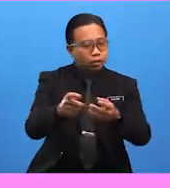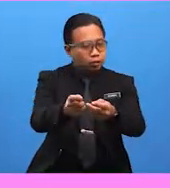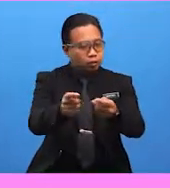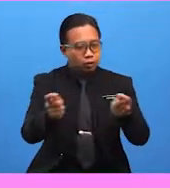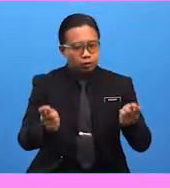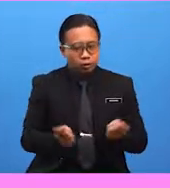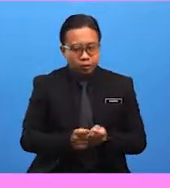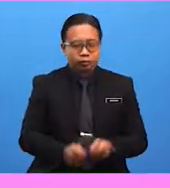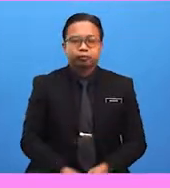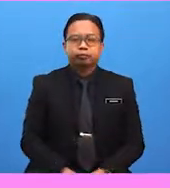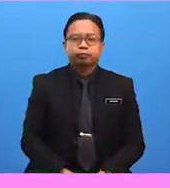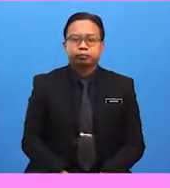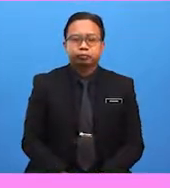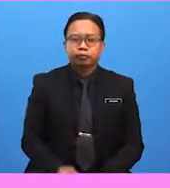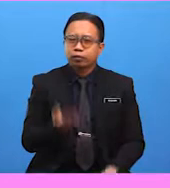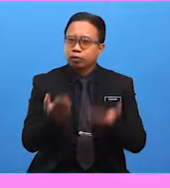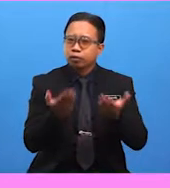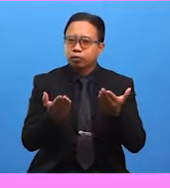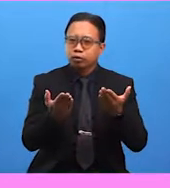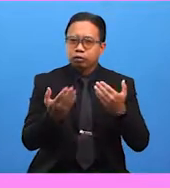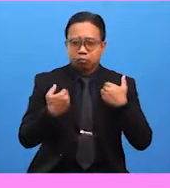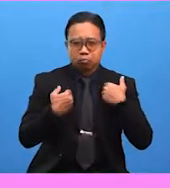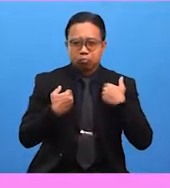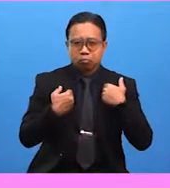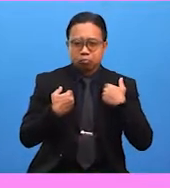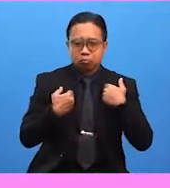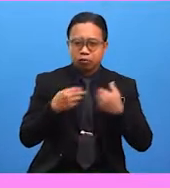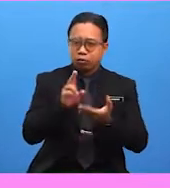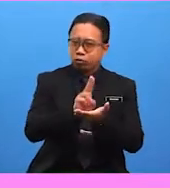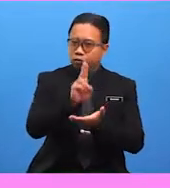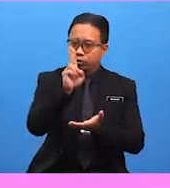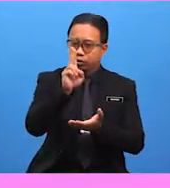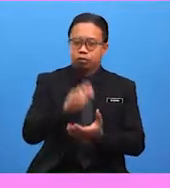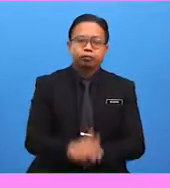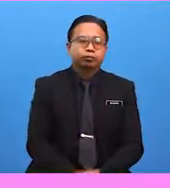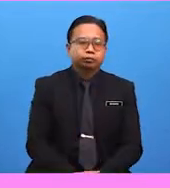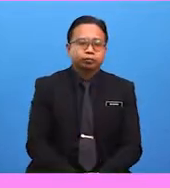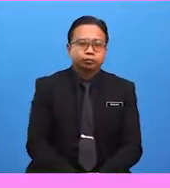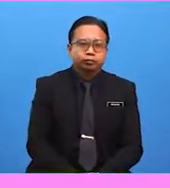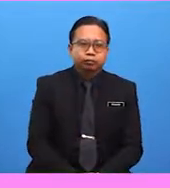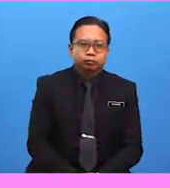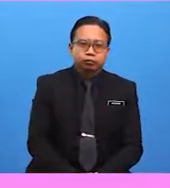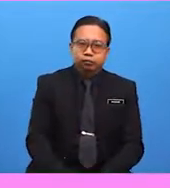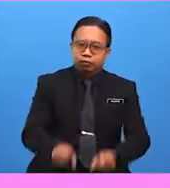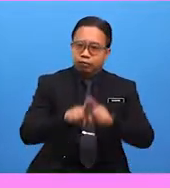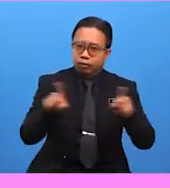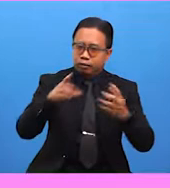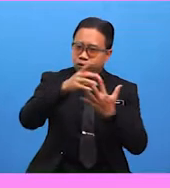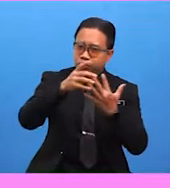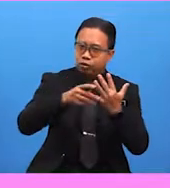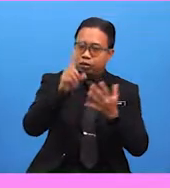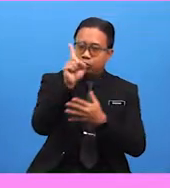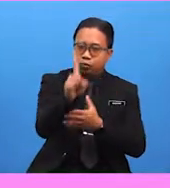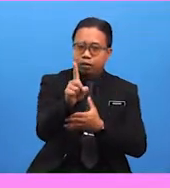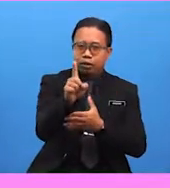It need not be an Ivy League university, but select